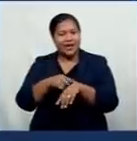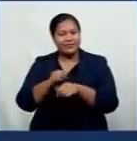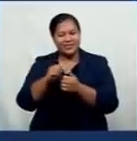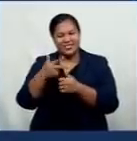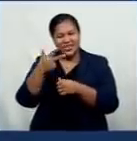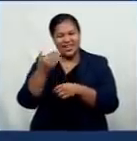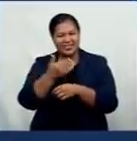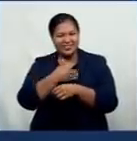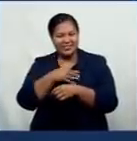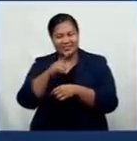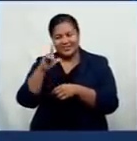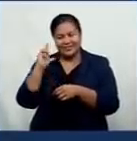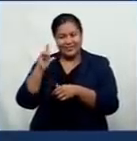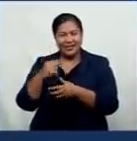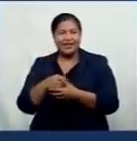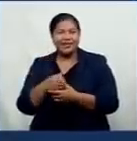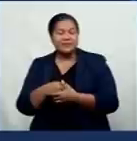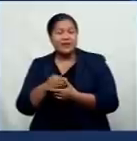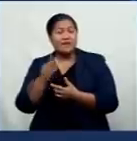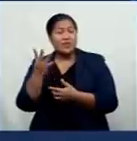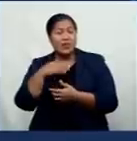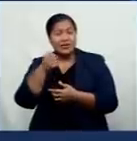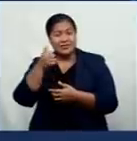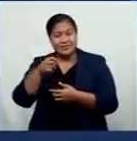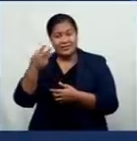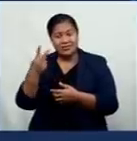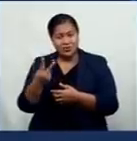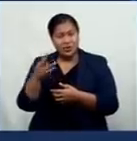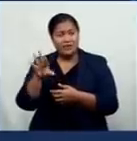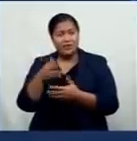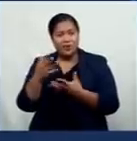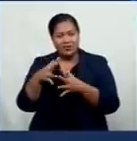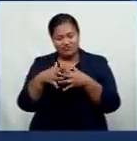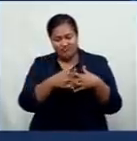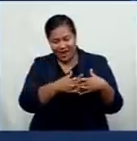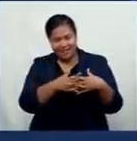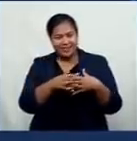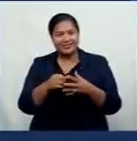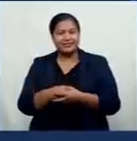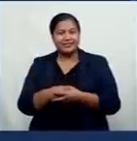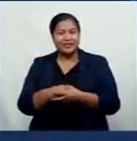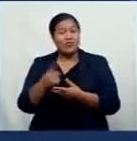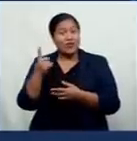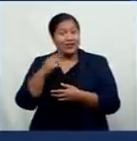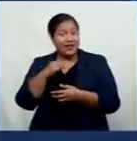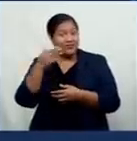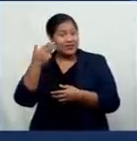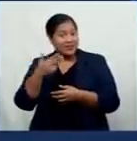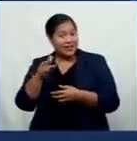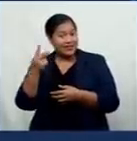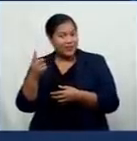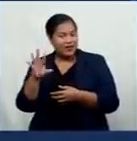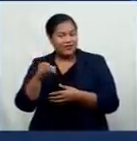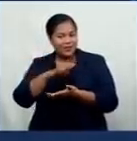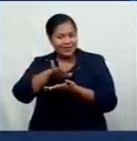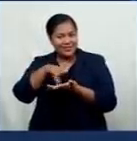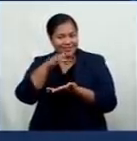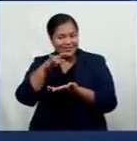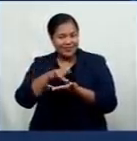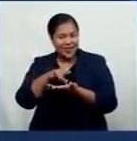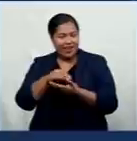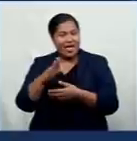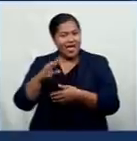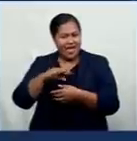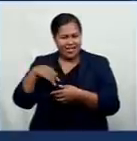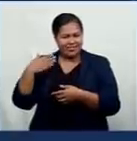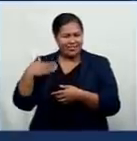8 a.m. yesterday. 462 cases are from the Western Division and 191 from the Central. The Health